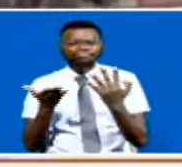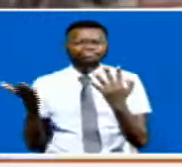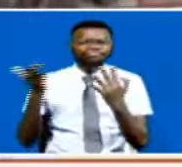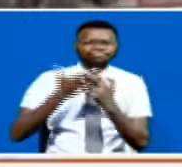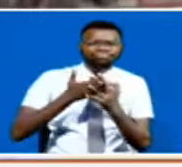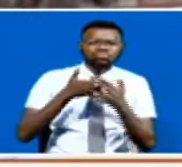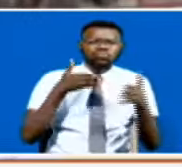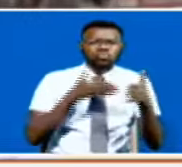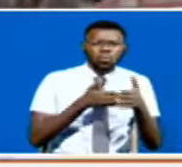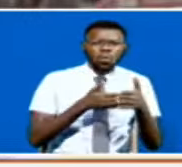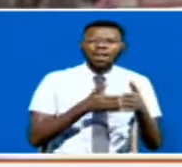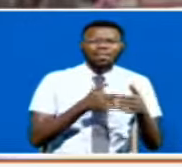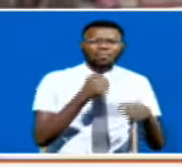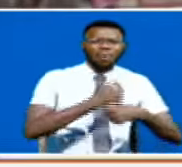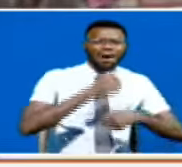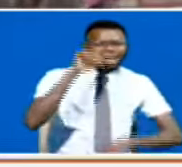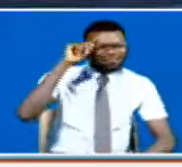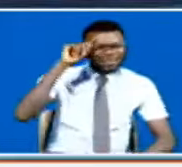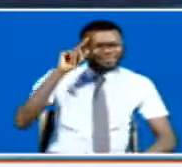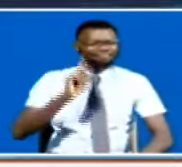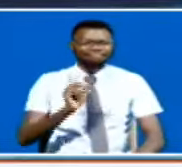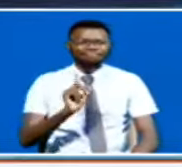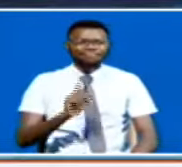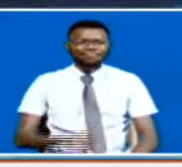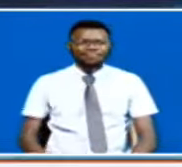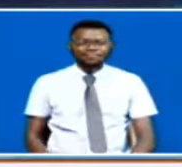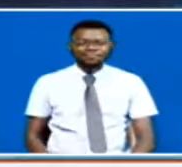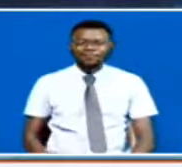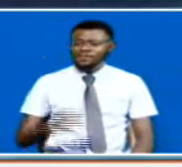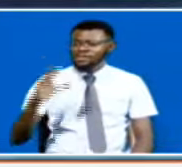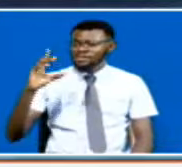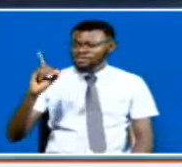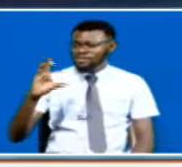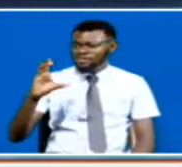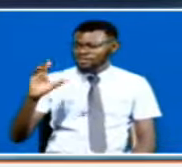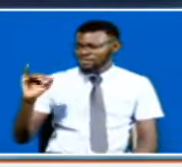Homicide detectives from the Department of